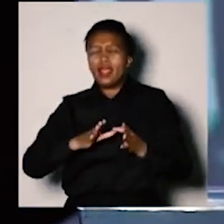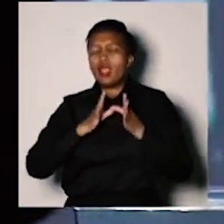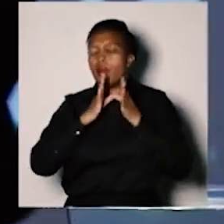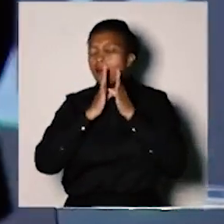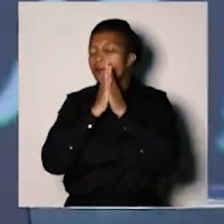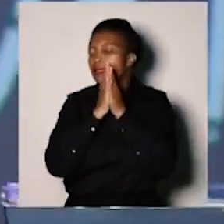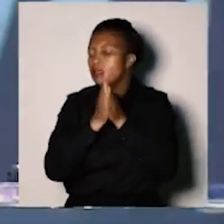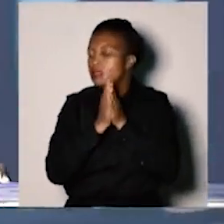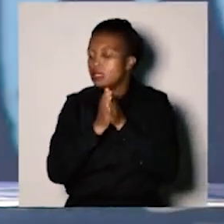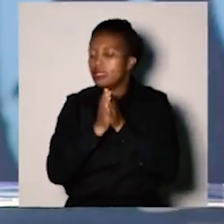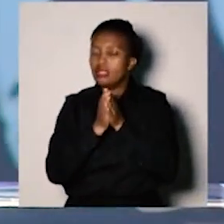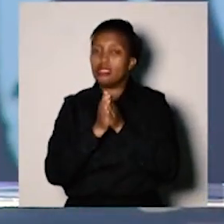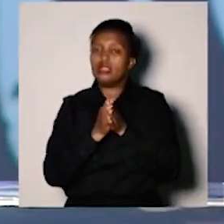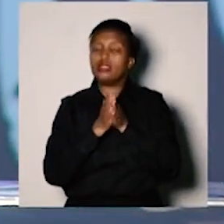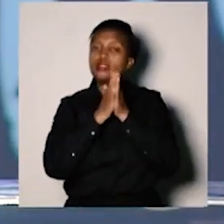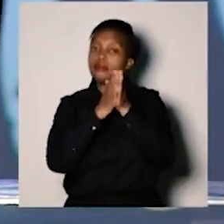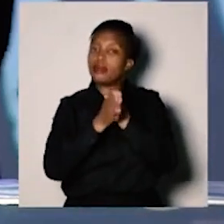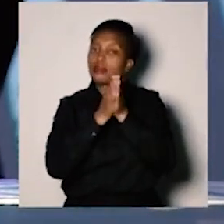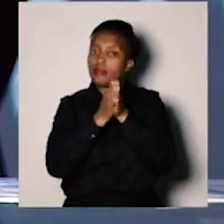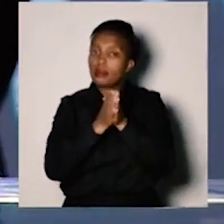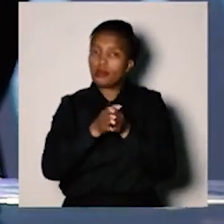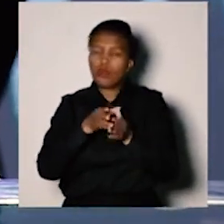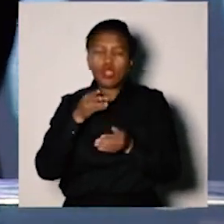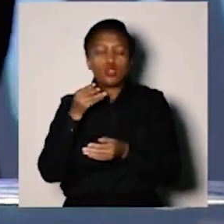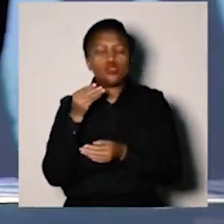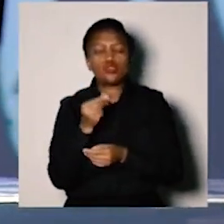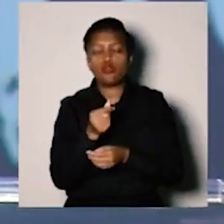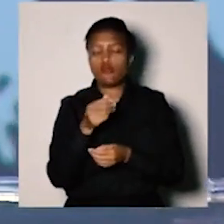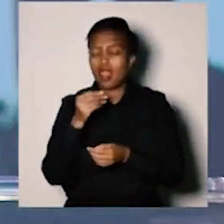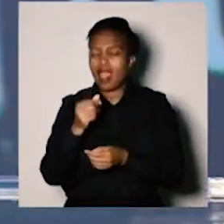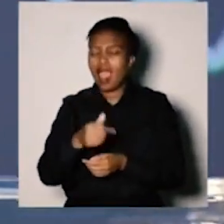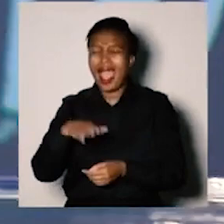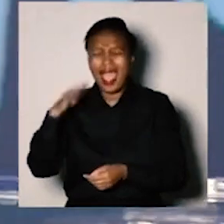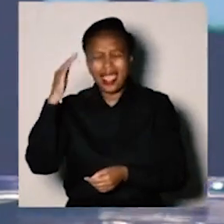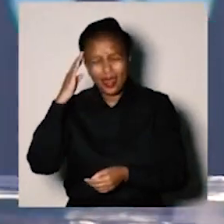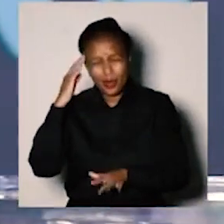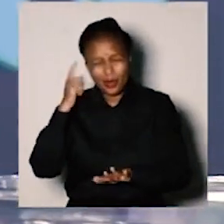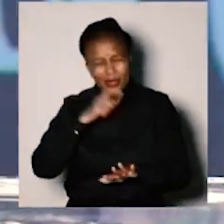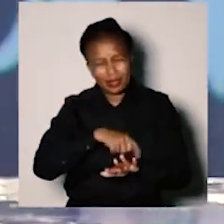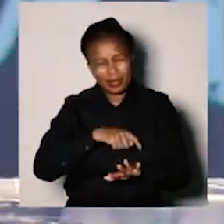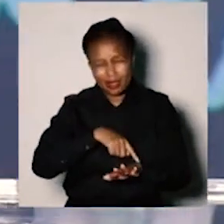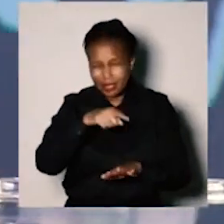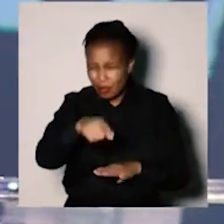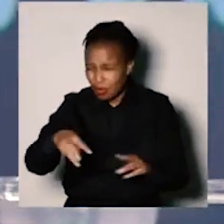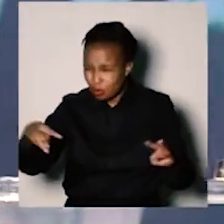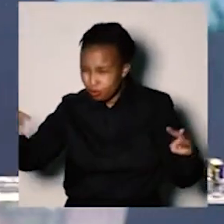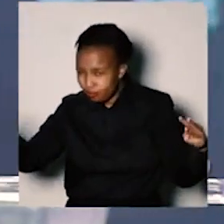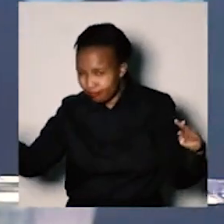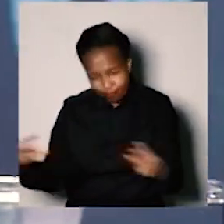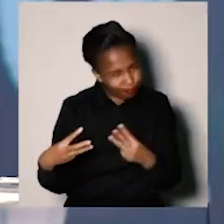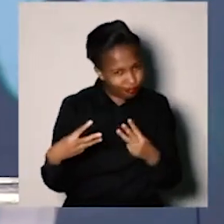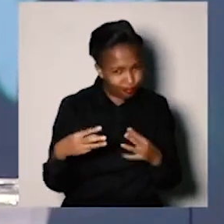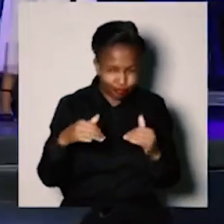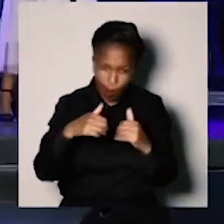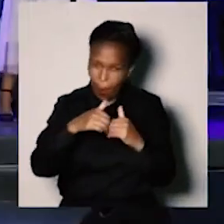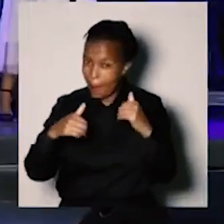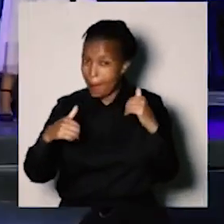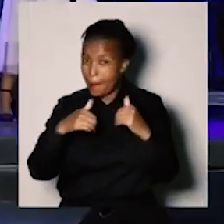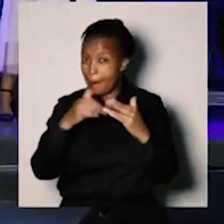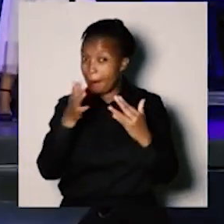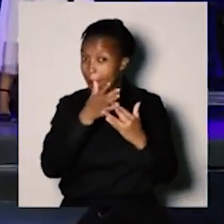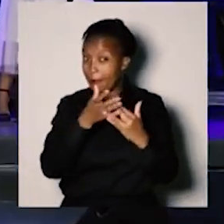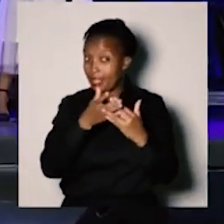are. Because I know in this time, there's a tug of war between the powers of darkness